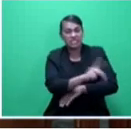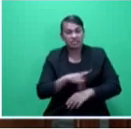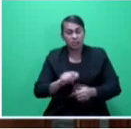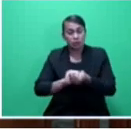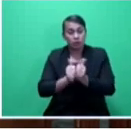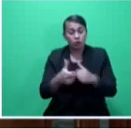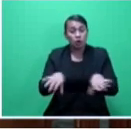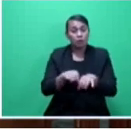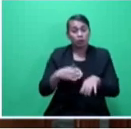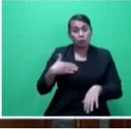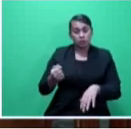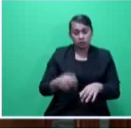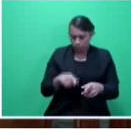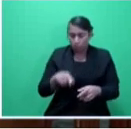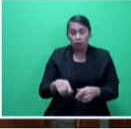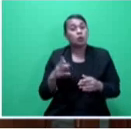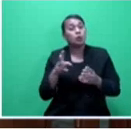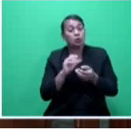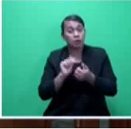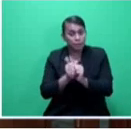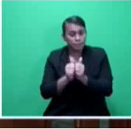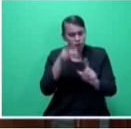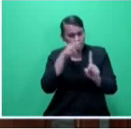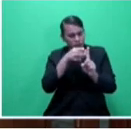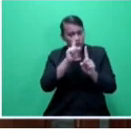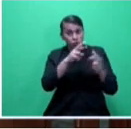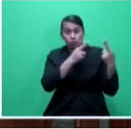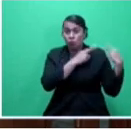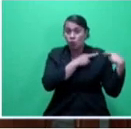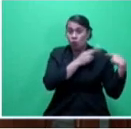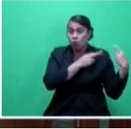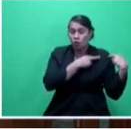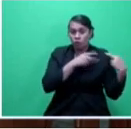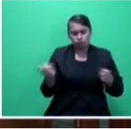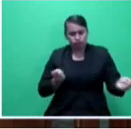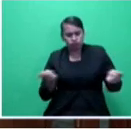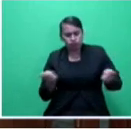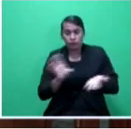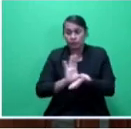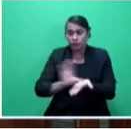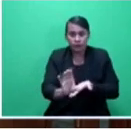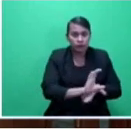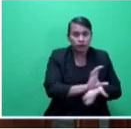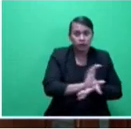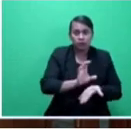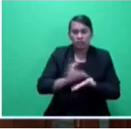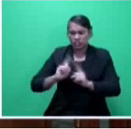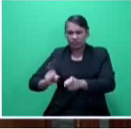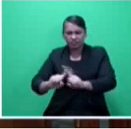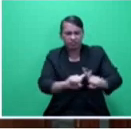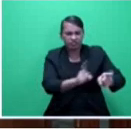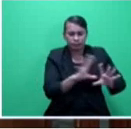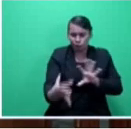also has a major role to play in directing technical assistance fundings to its affiliates in the areas of coaching,